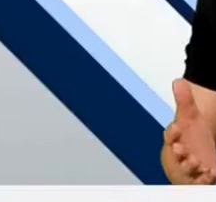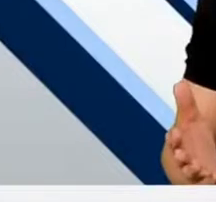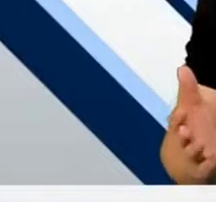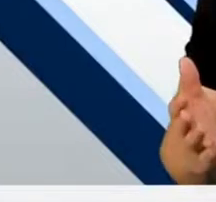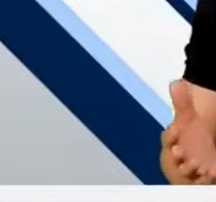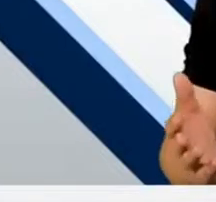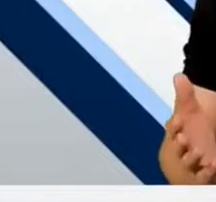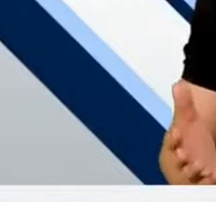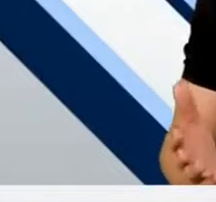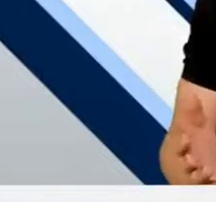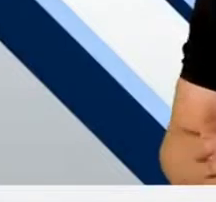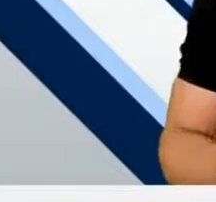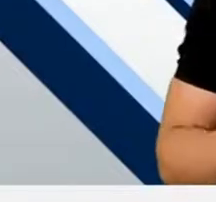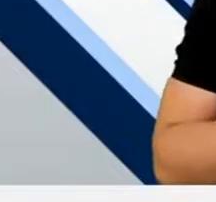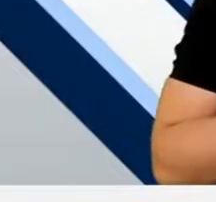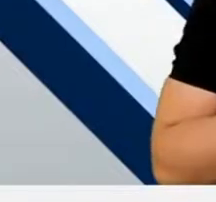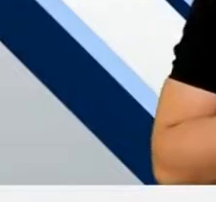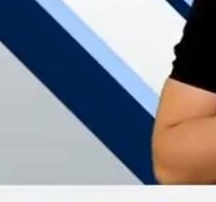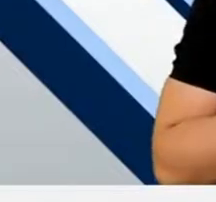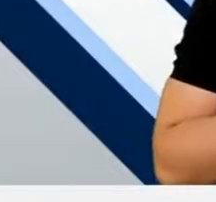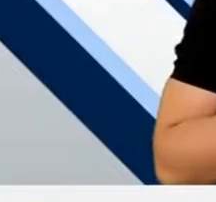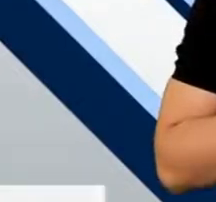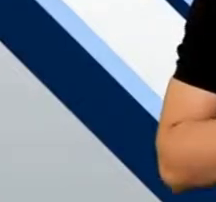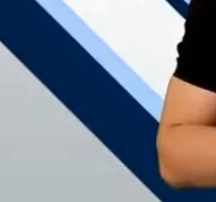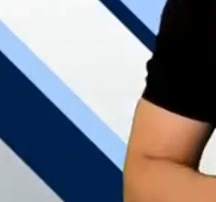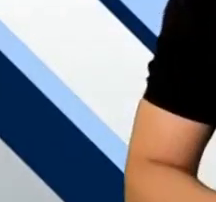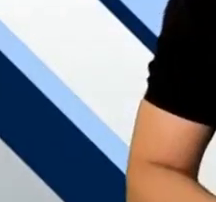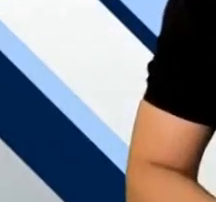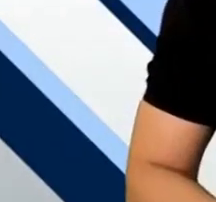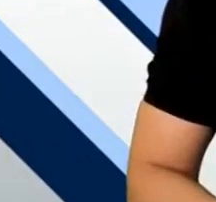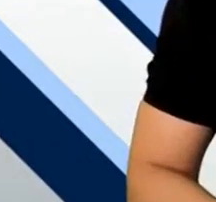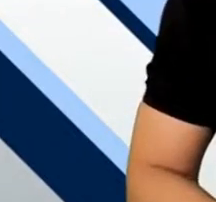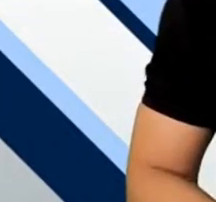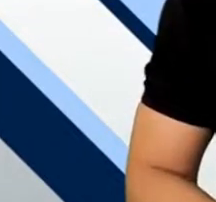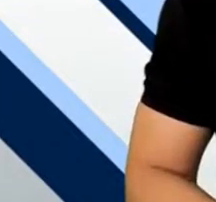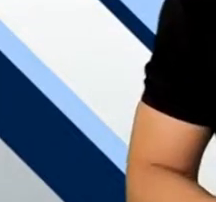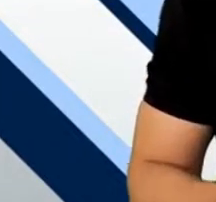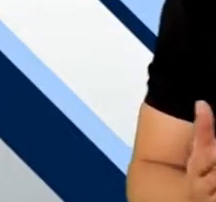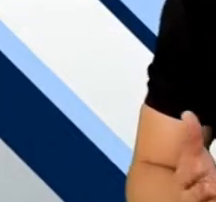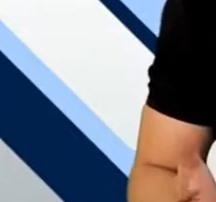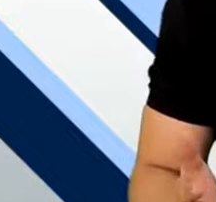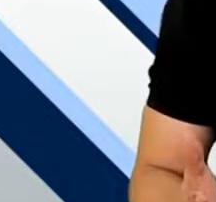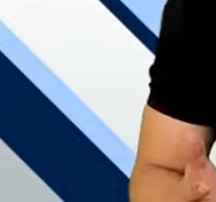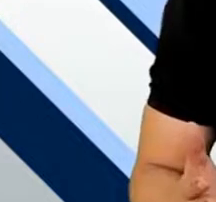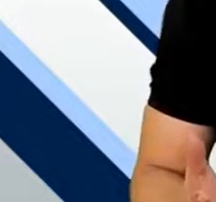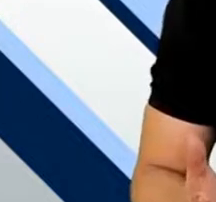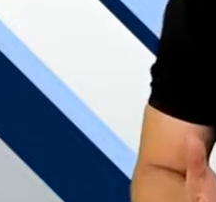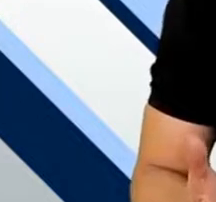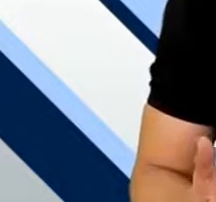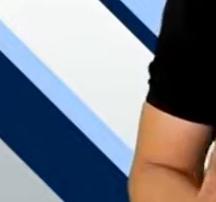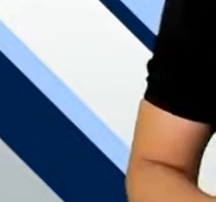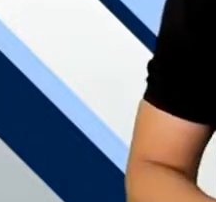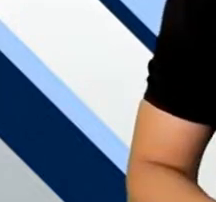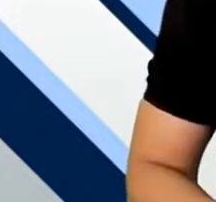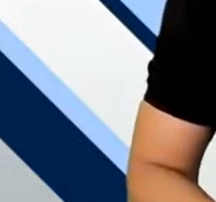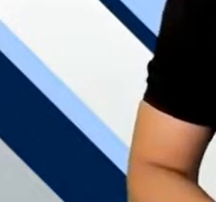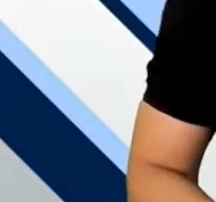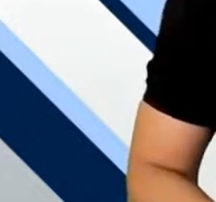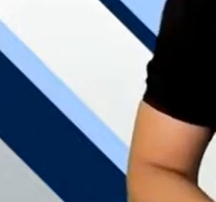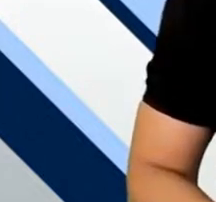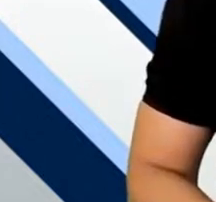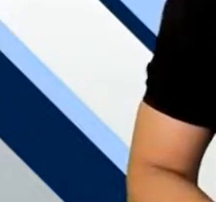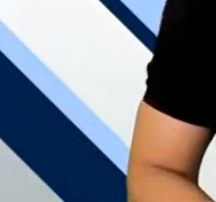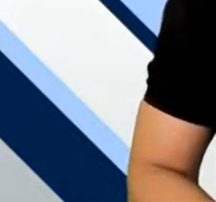Mabuhay! Good day to all! I am your Tutor Manj. Welcome to Itulay, a free online tutorial. An